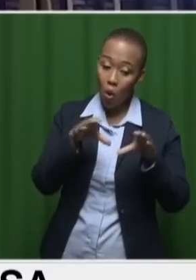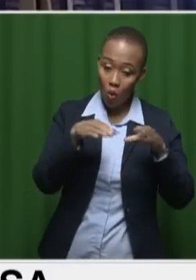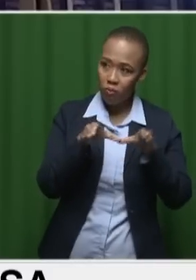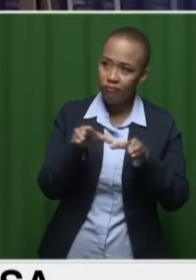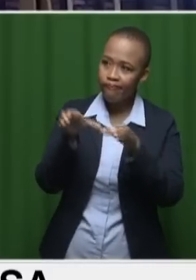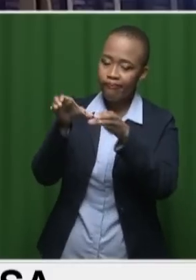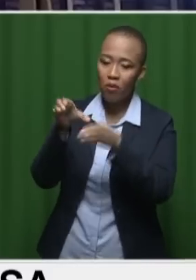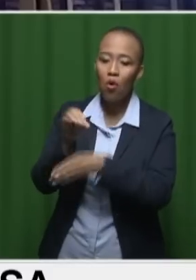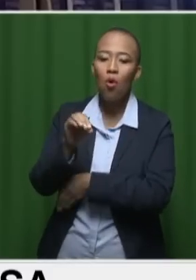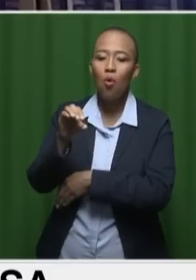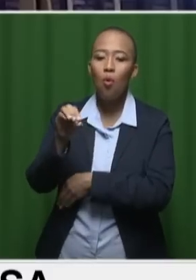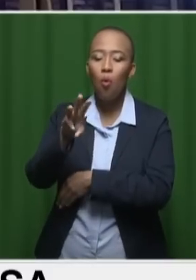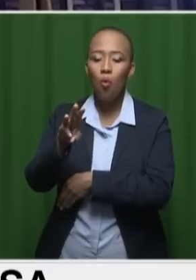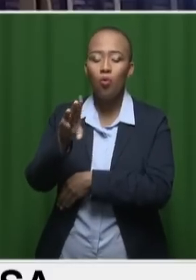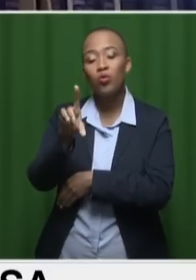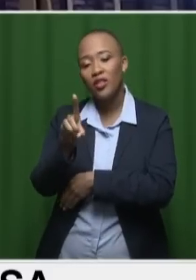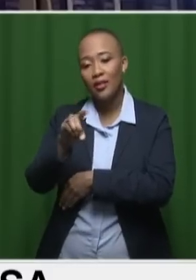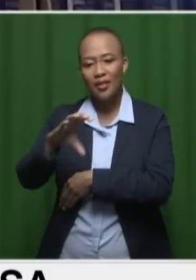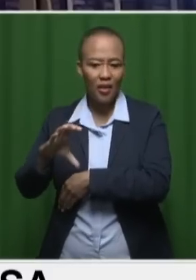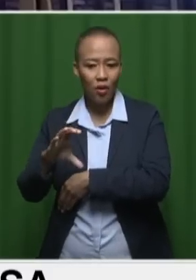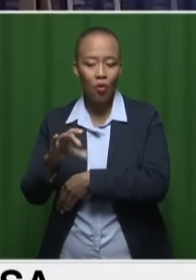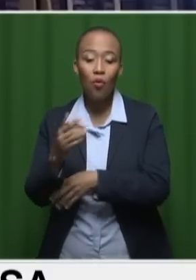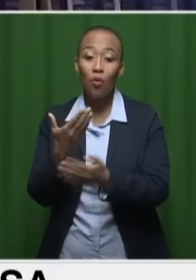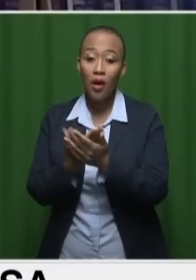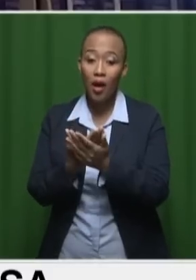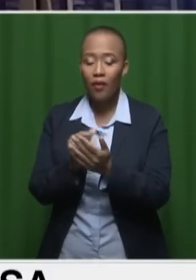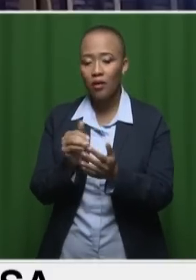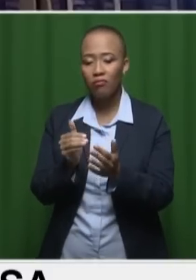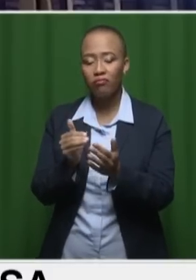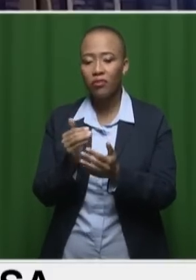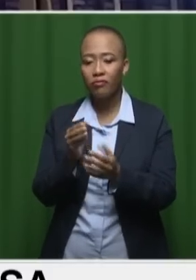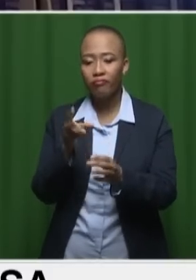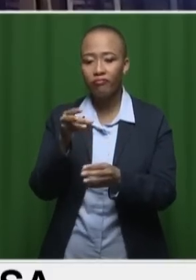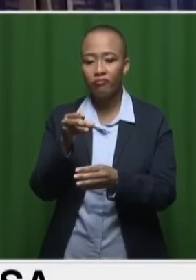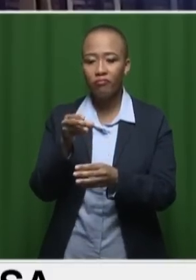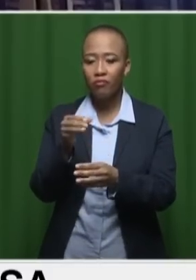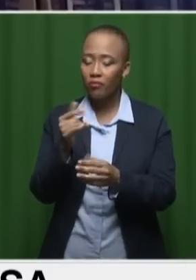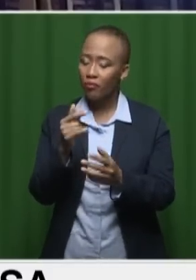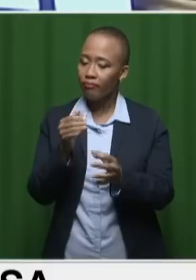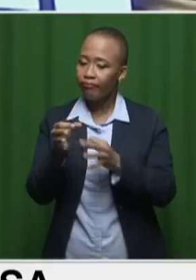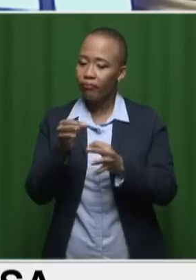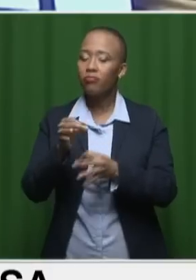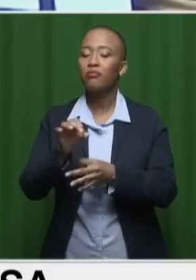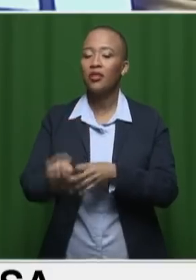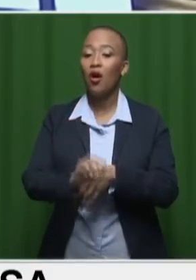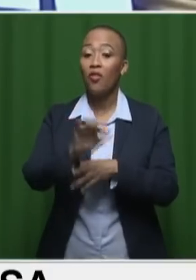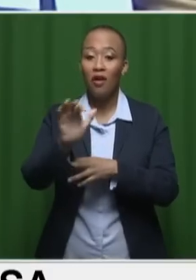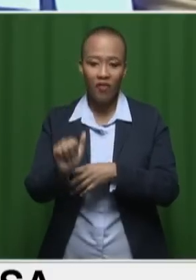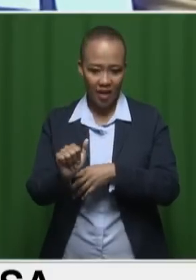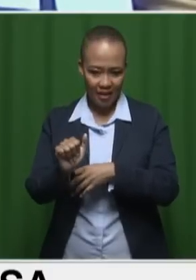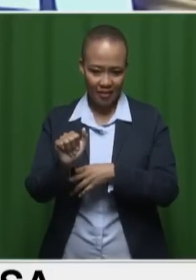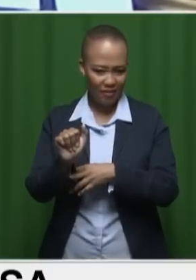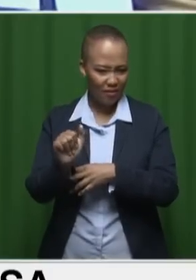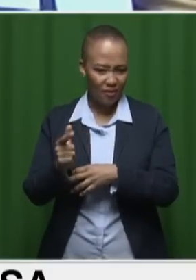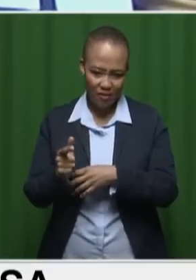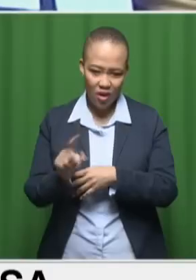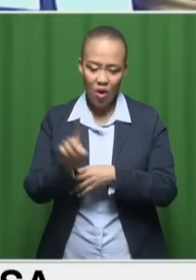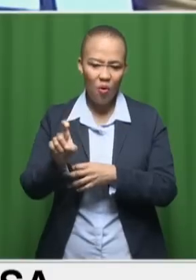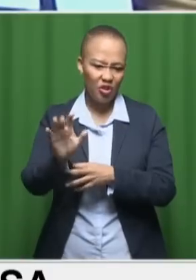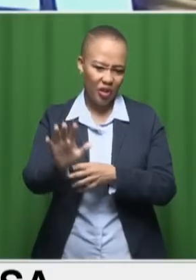process of reflecting on its effectiveness of its tools, the ability of responding to a more